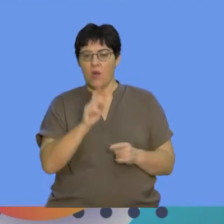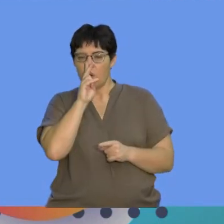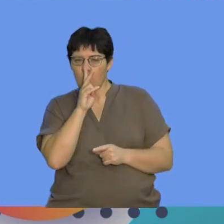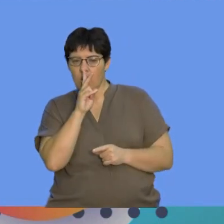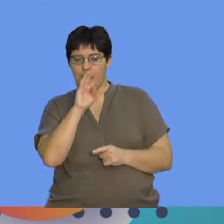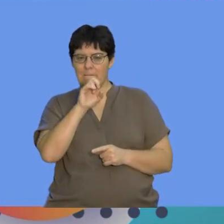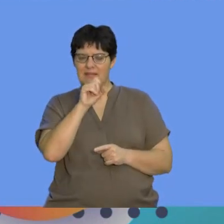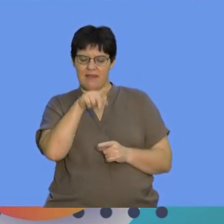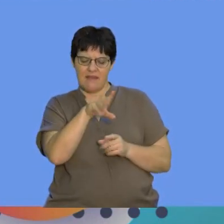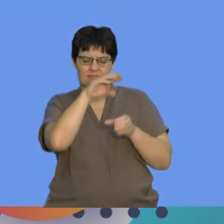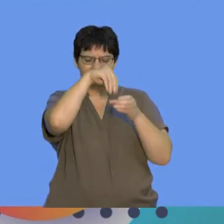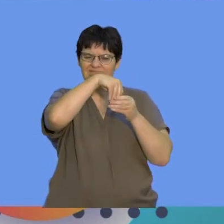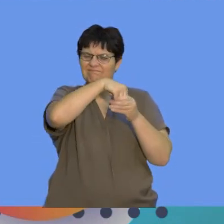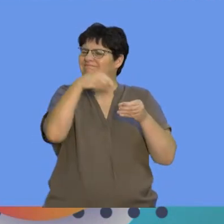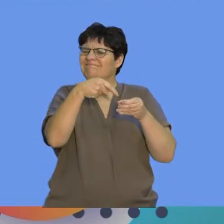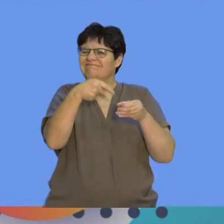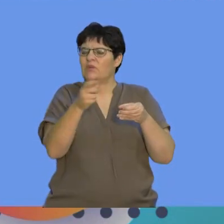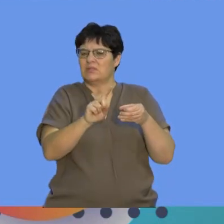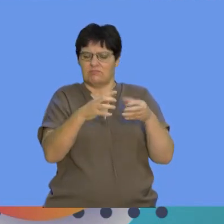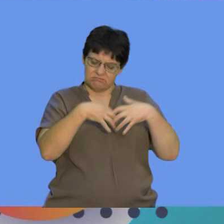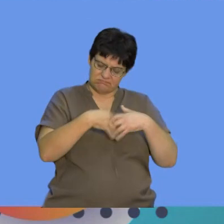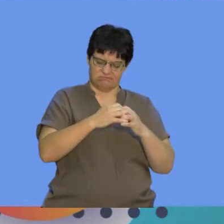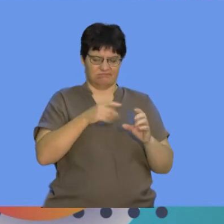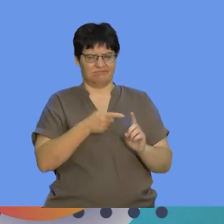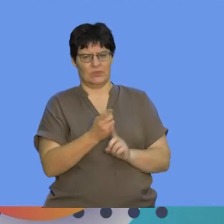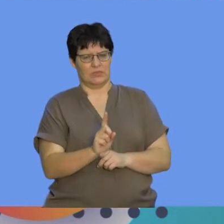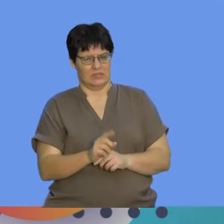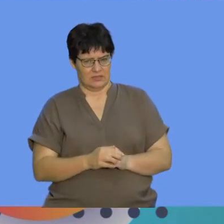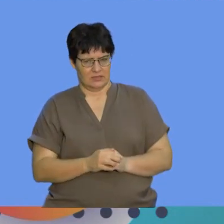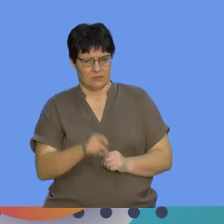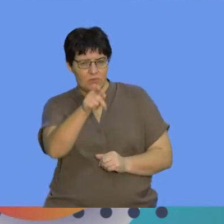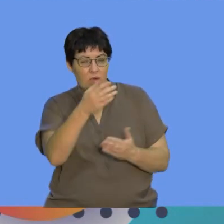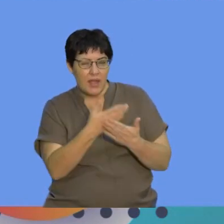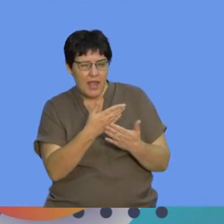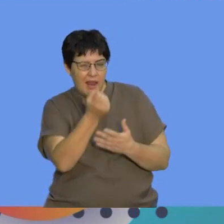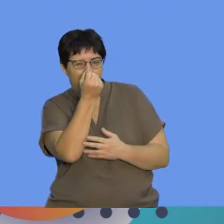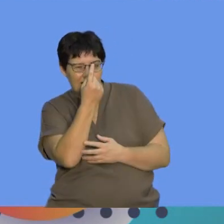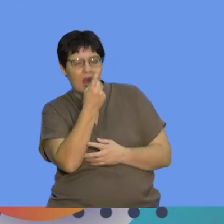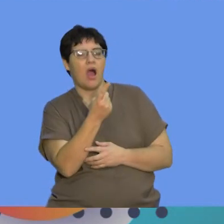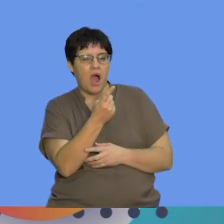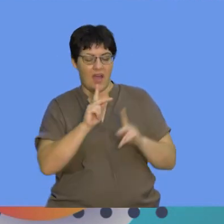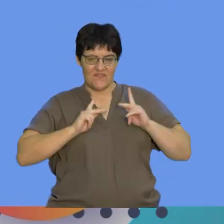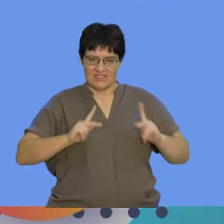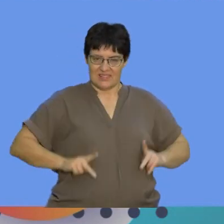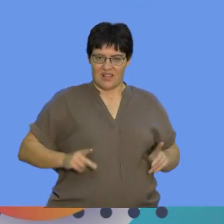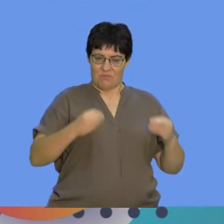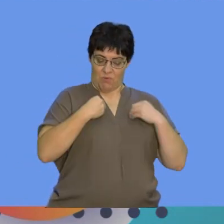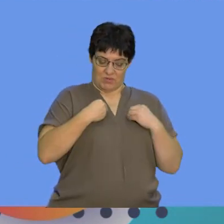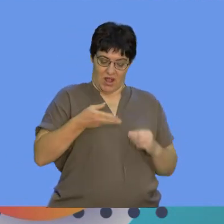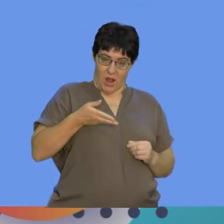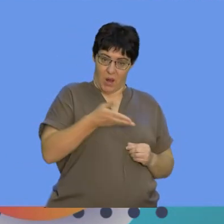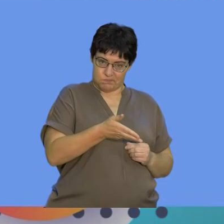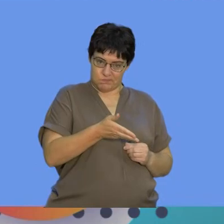matter. Exactly what is it that makes up matter, so that we get an understanding in terms of the physical properties that make